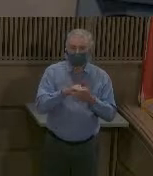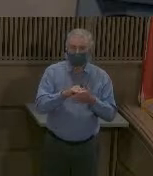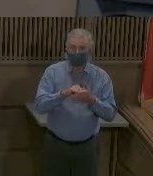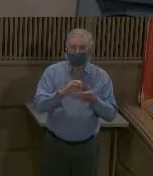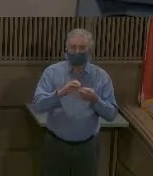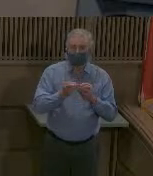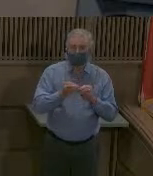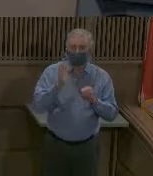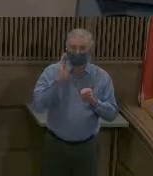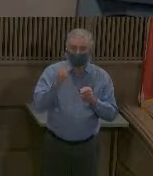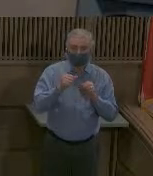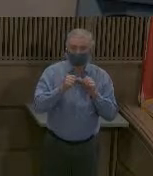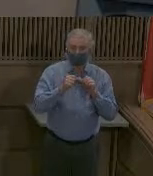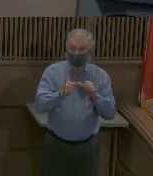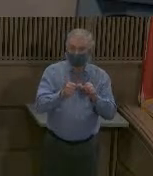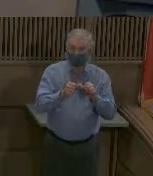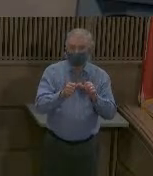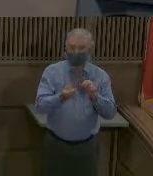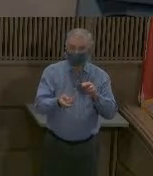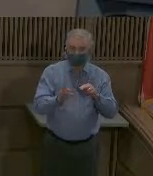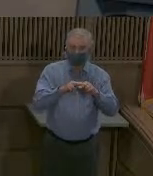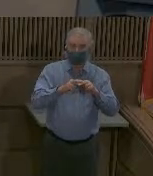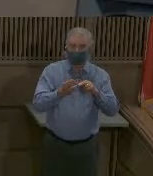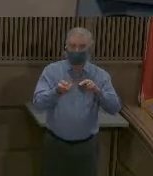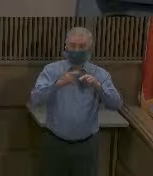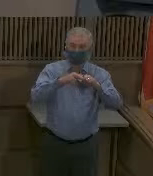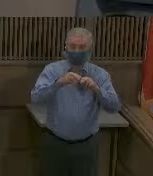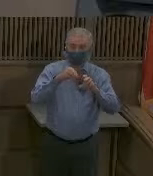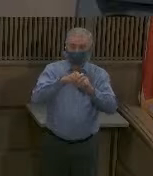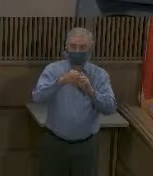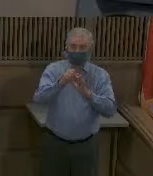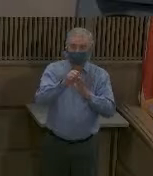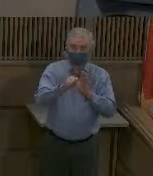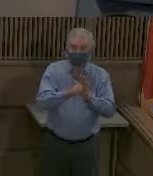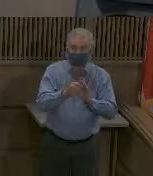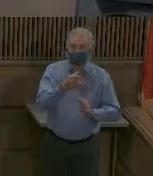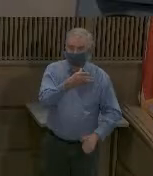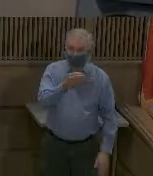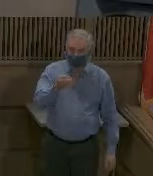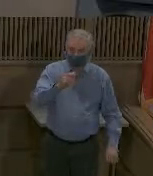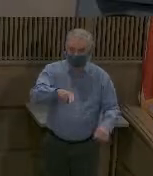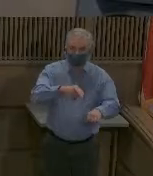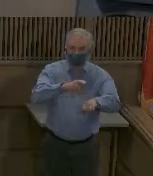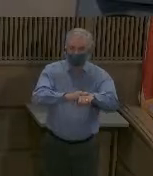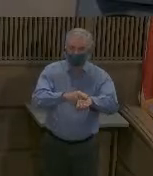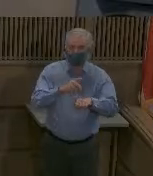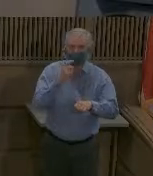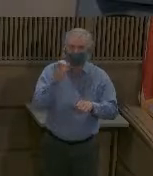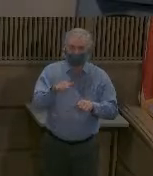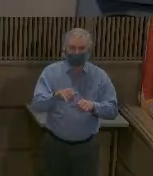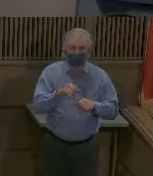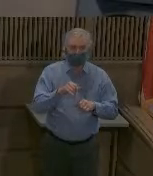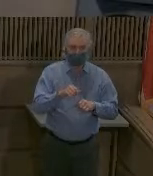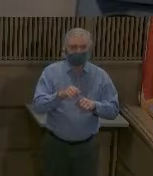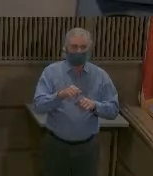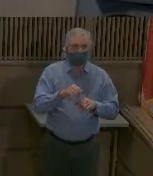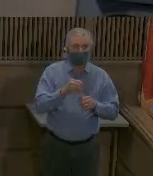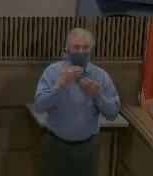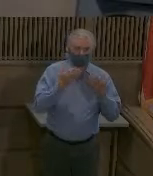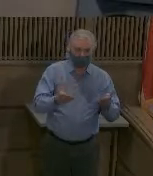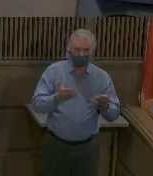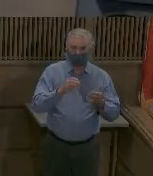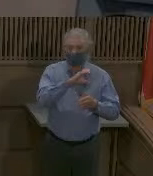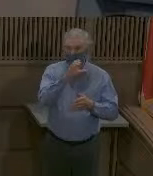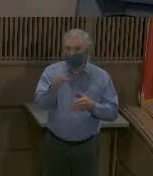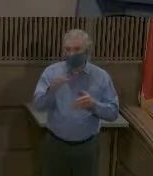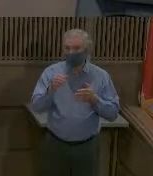to rise, not only in our community, in the state, but also in the nation, because these are national holidays that we all know, love, and